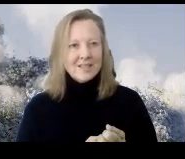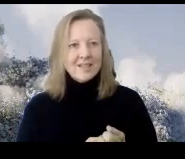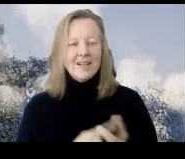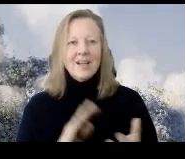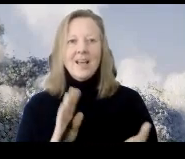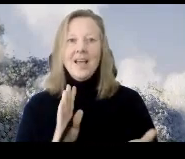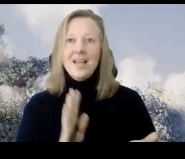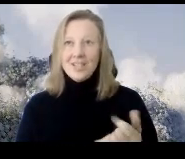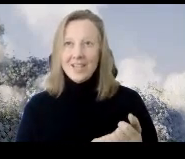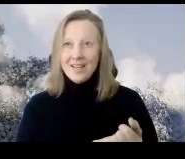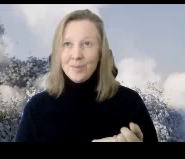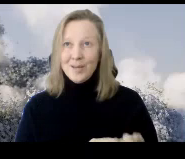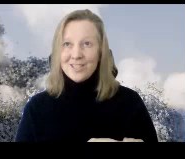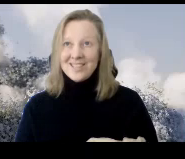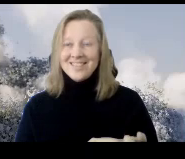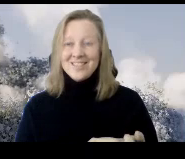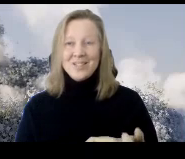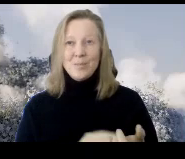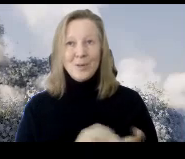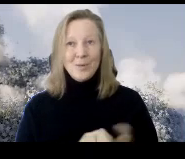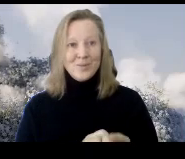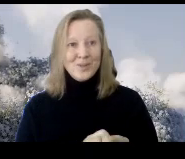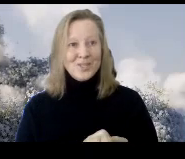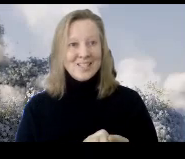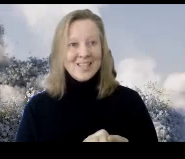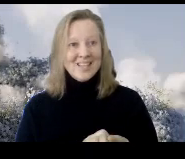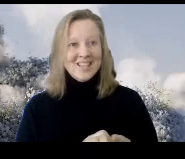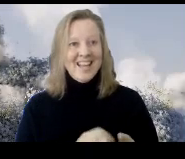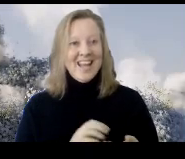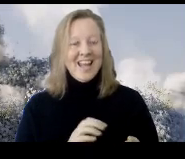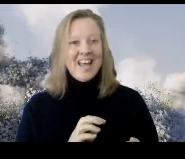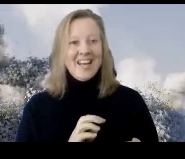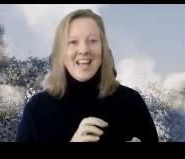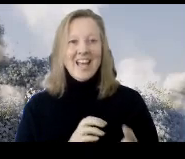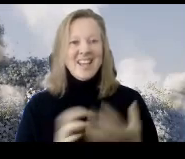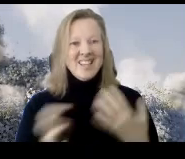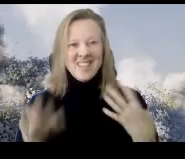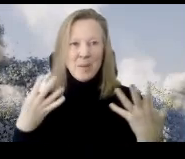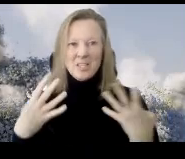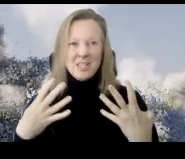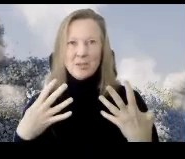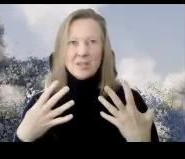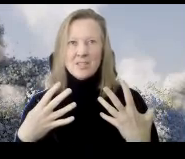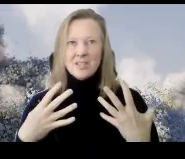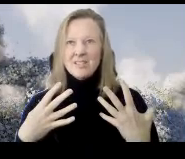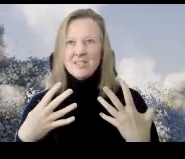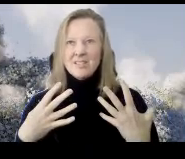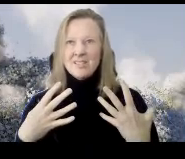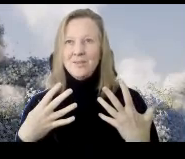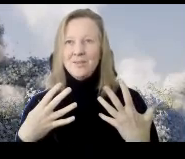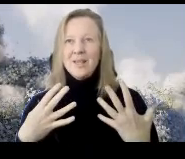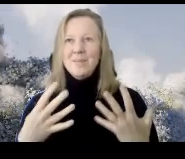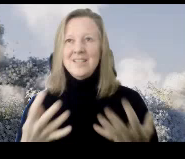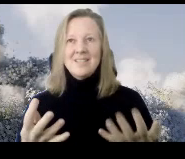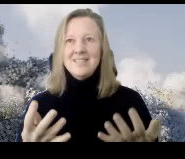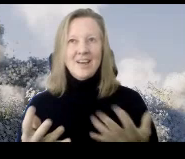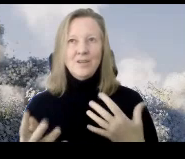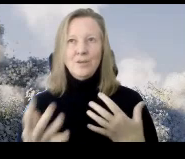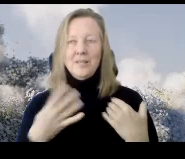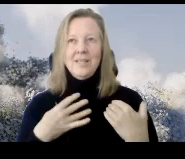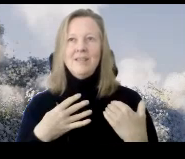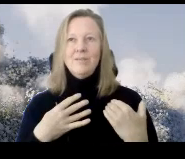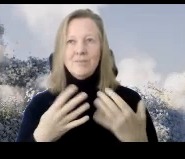advice, educating the patient. So that's a big one for nurses, I think. And ending the patient interaction. So that